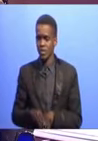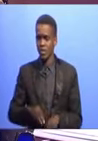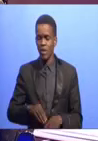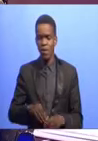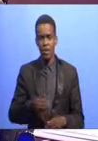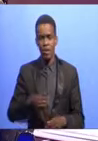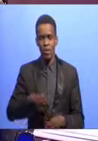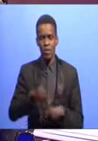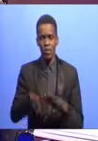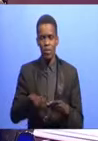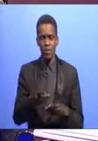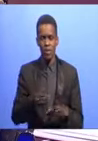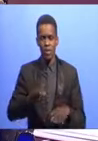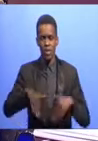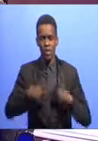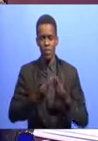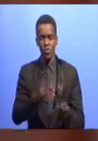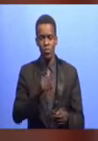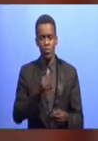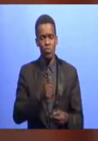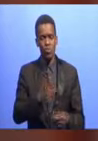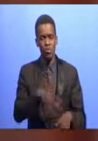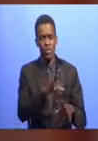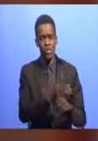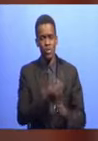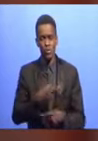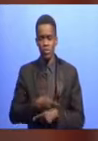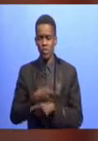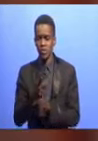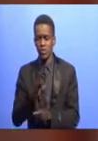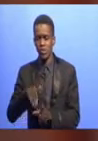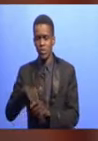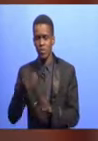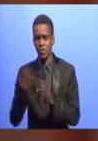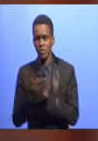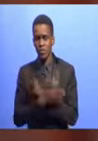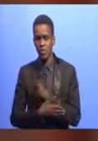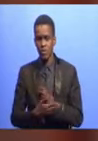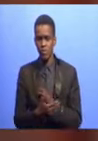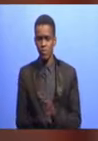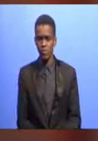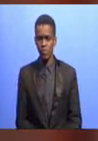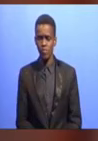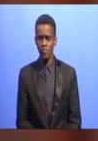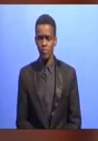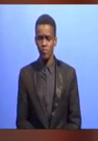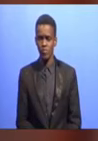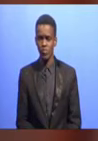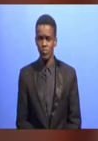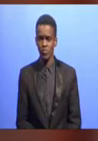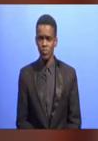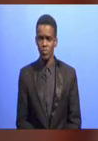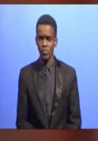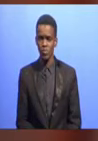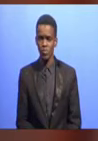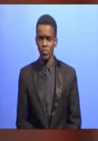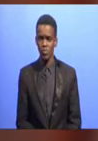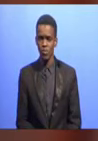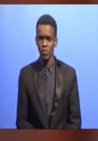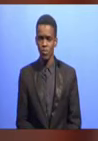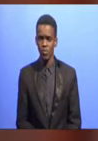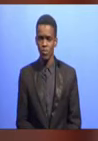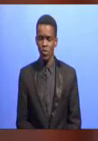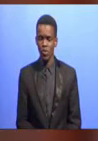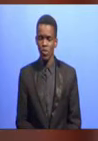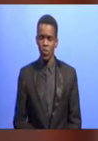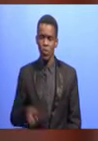tsa dithoto ka kwa ntle. Ke a leboga tota boammaaruri ke gore re na le bokgoni mo gae re na le dikompone tse e leng gore